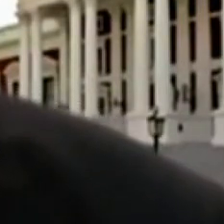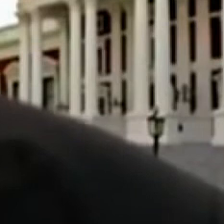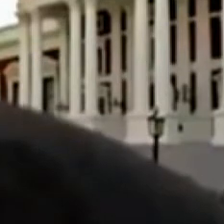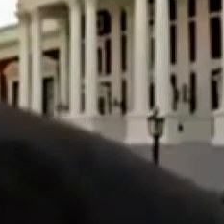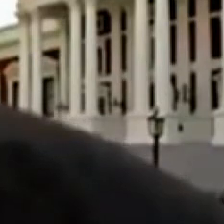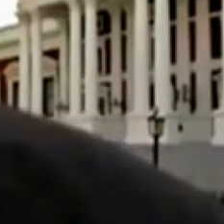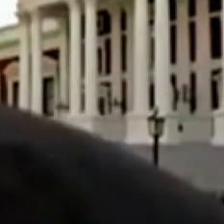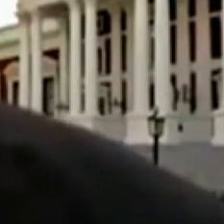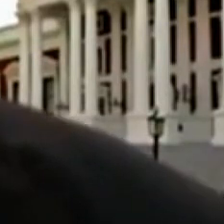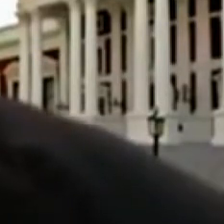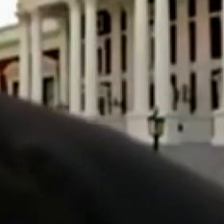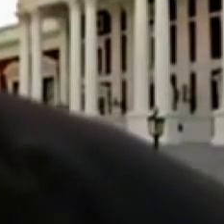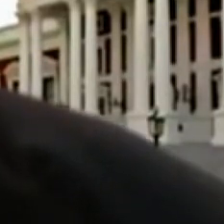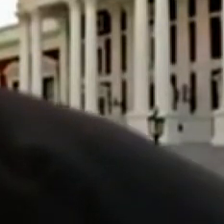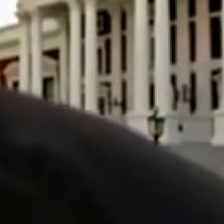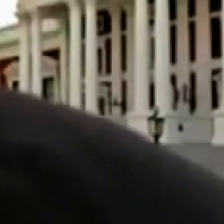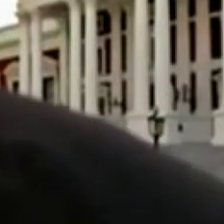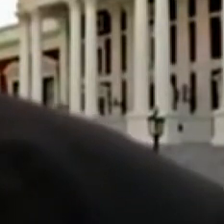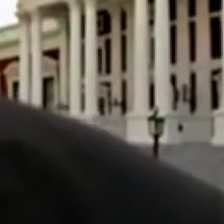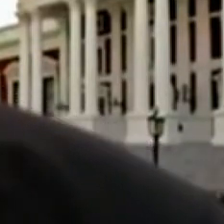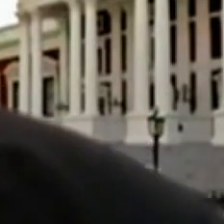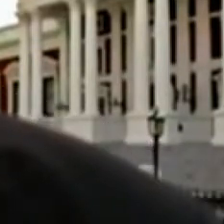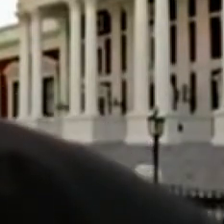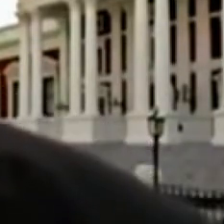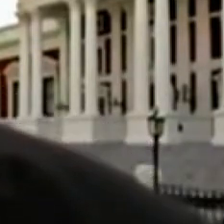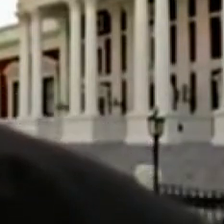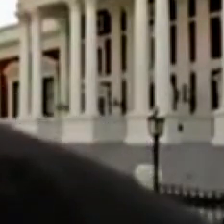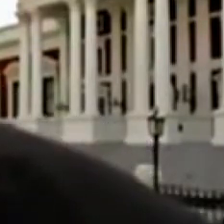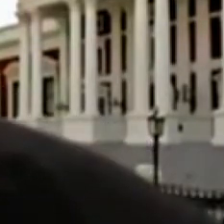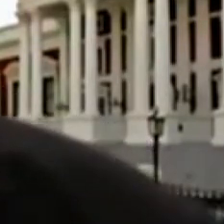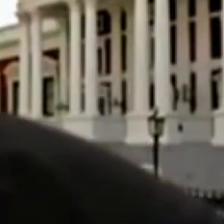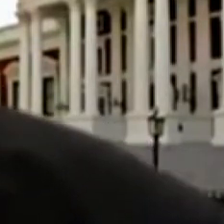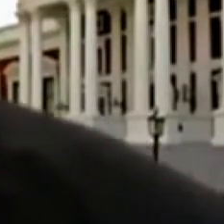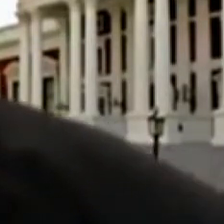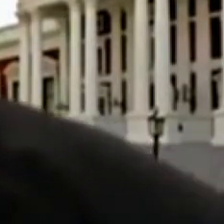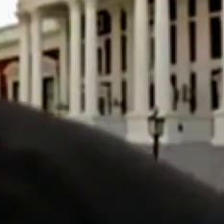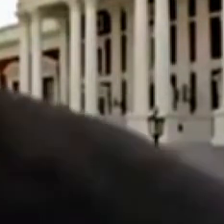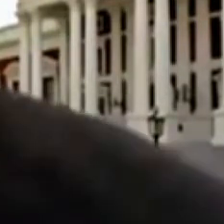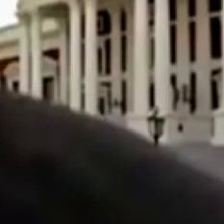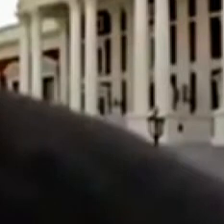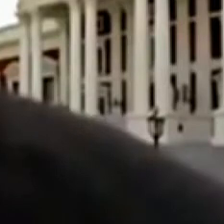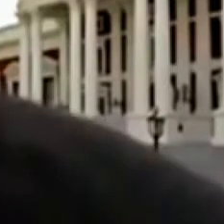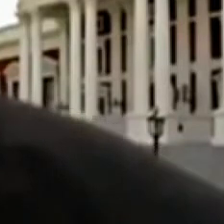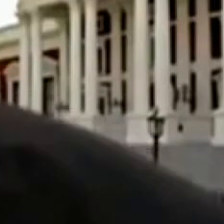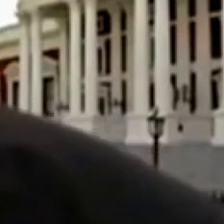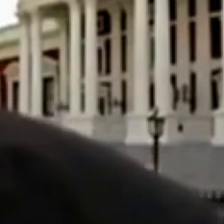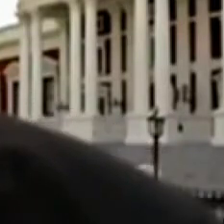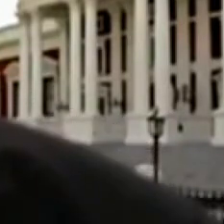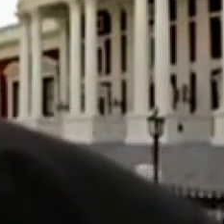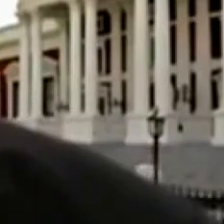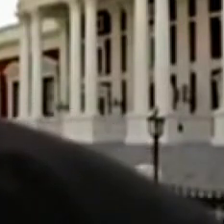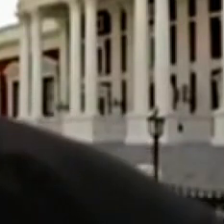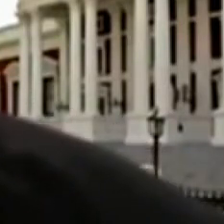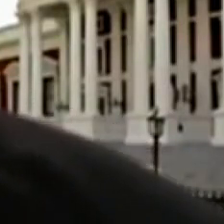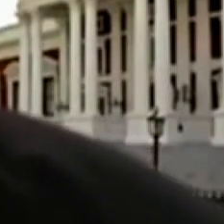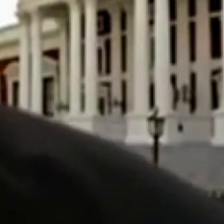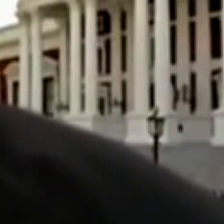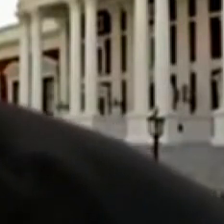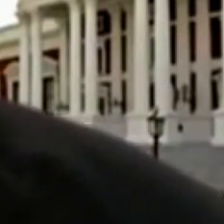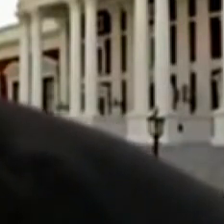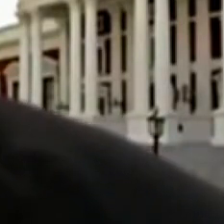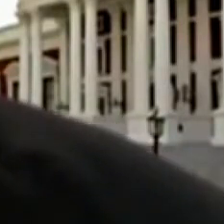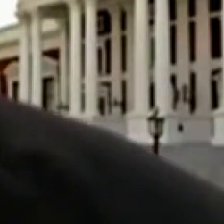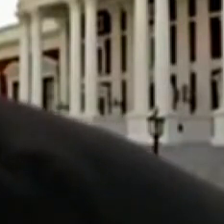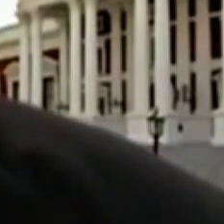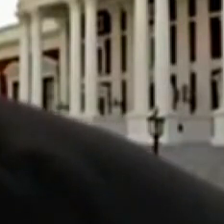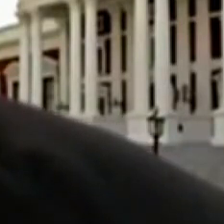questions now. You must remember that the rules say the supplementary questions are limited, so we must